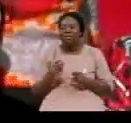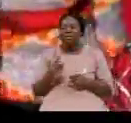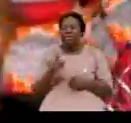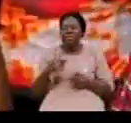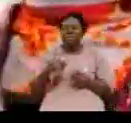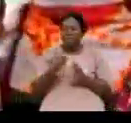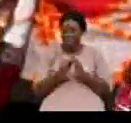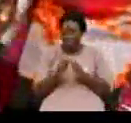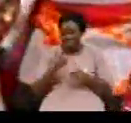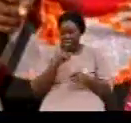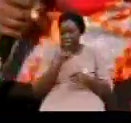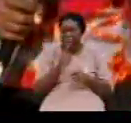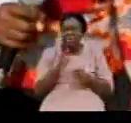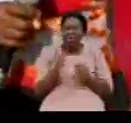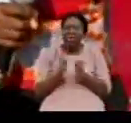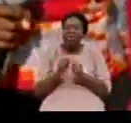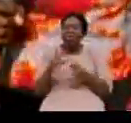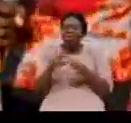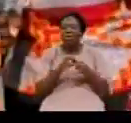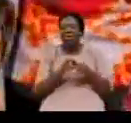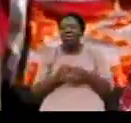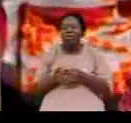worship with what I call.